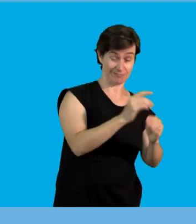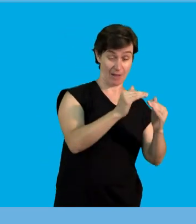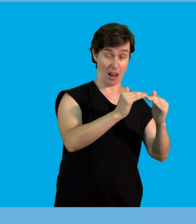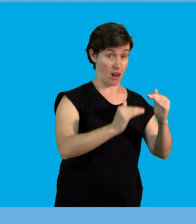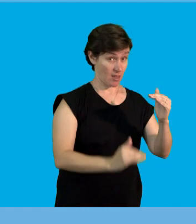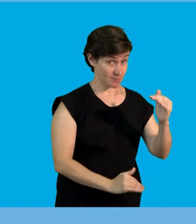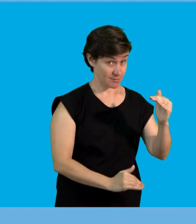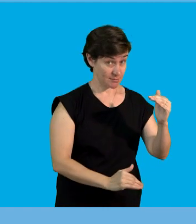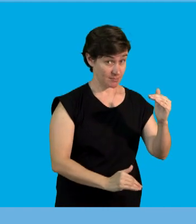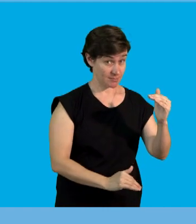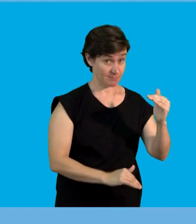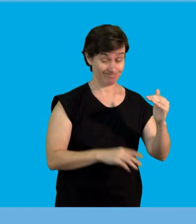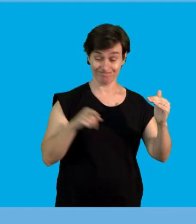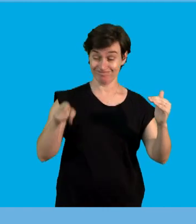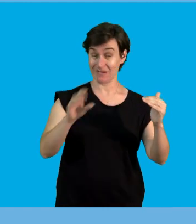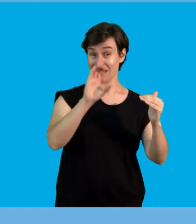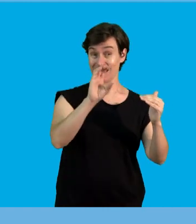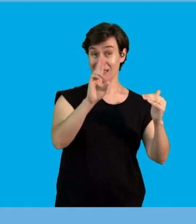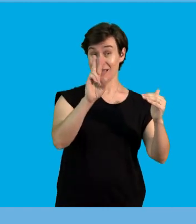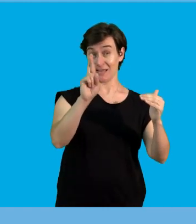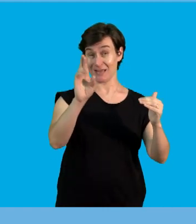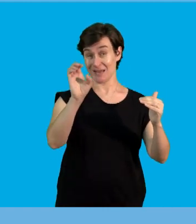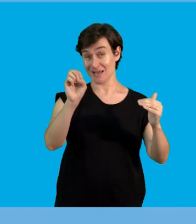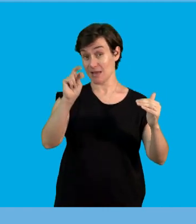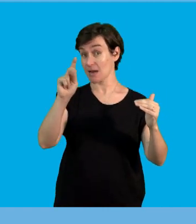resistance decreases, the current